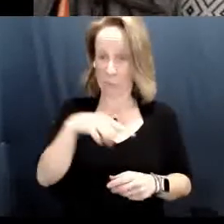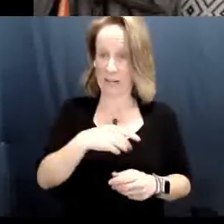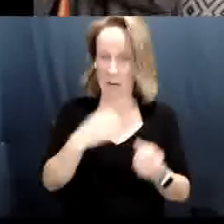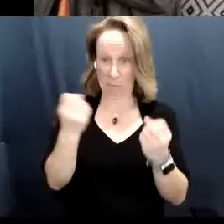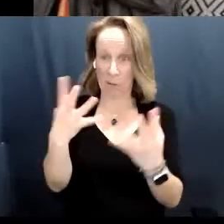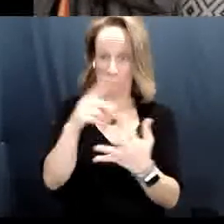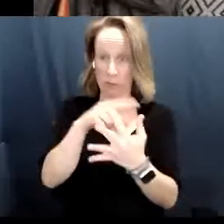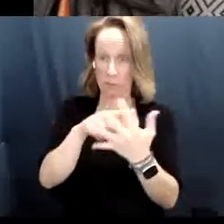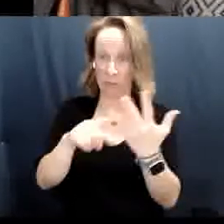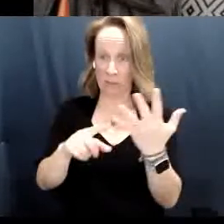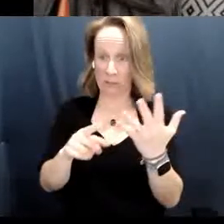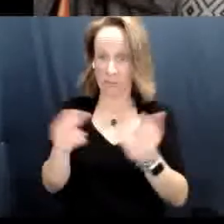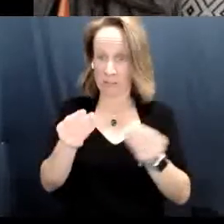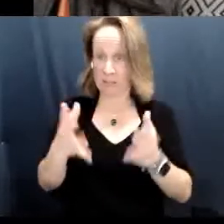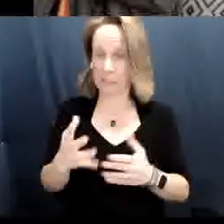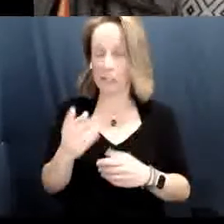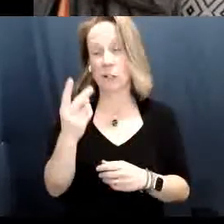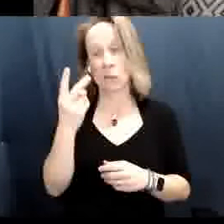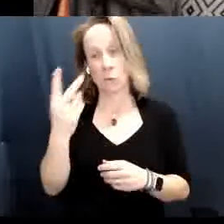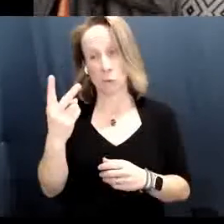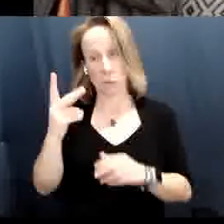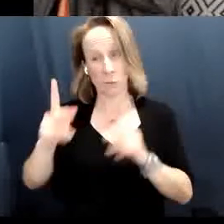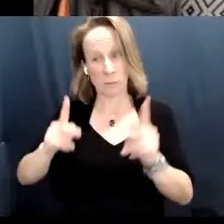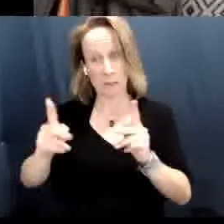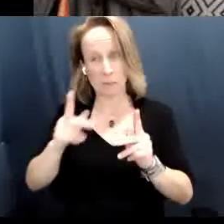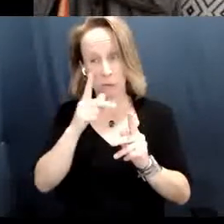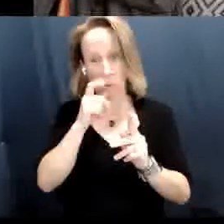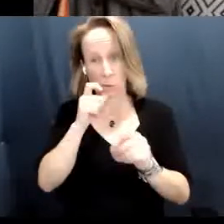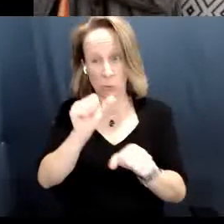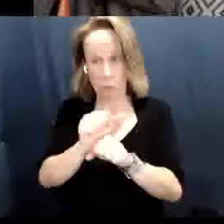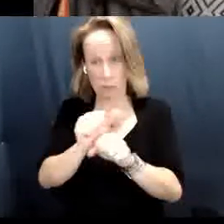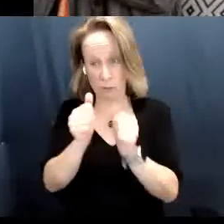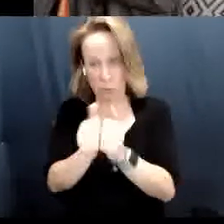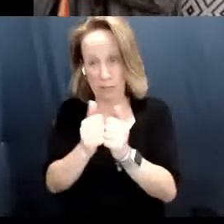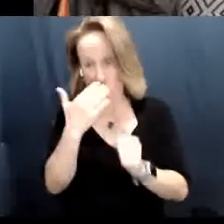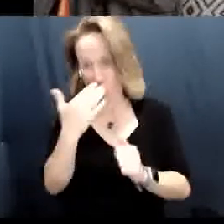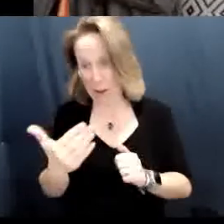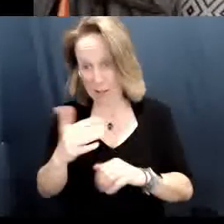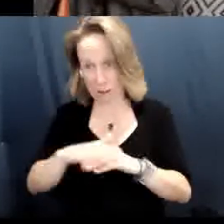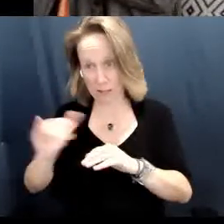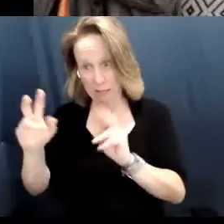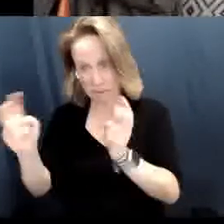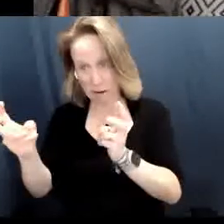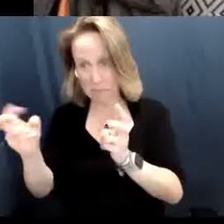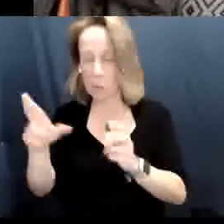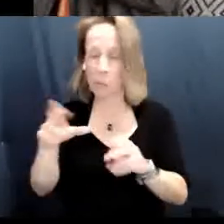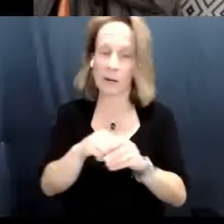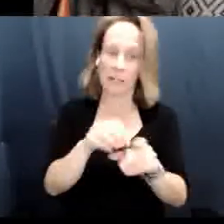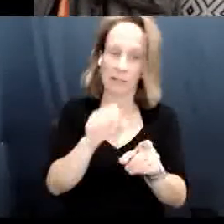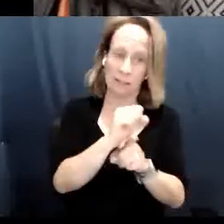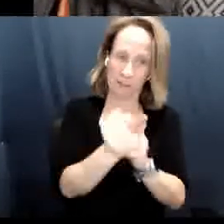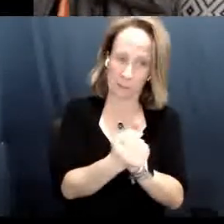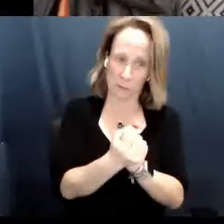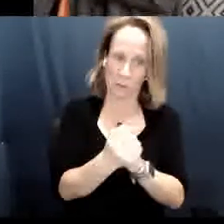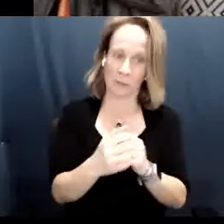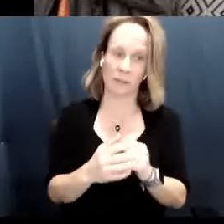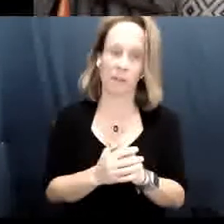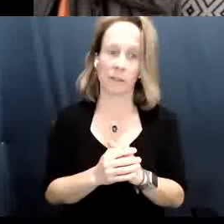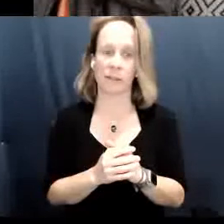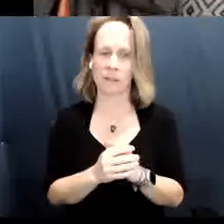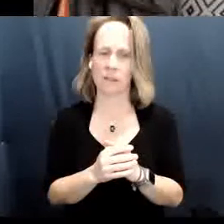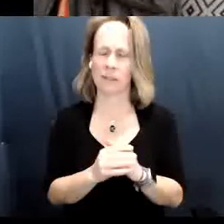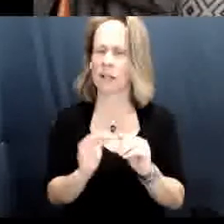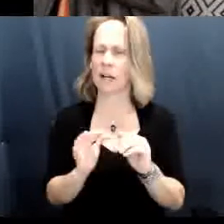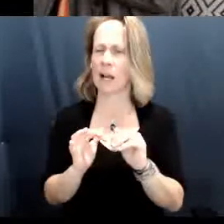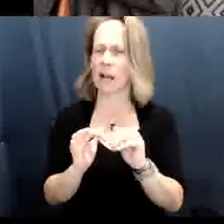there two people who might work well together in this topic or in this setting? How could the facilitators'